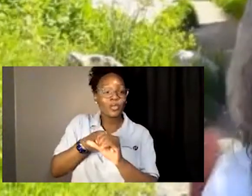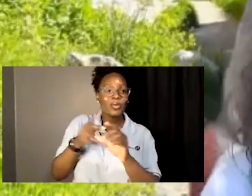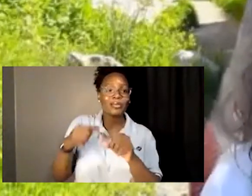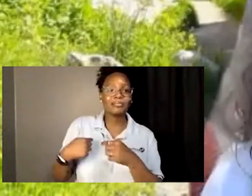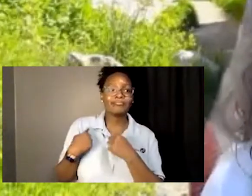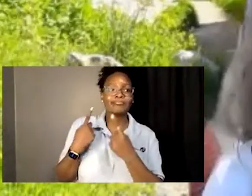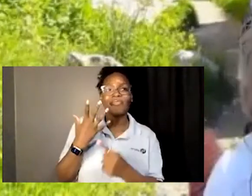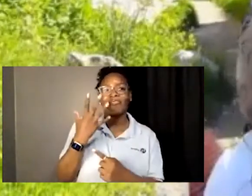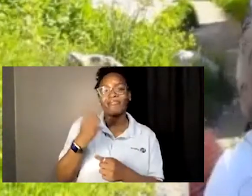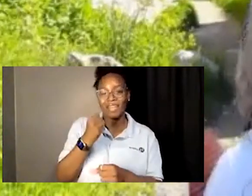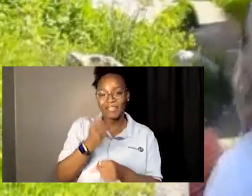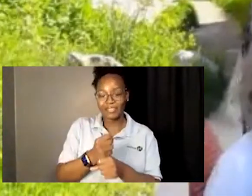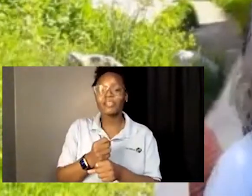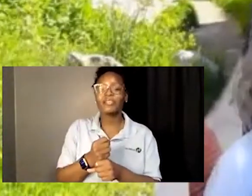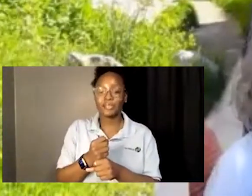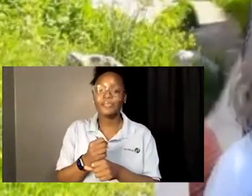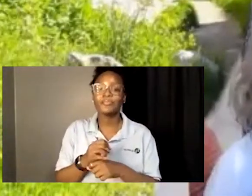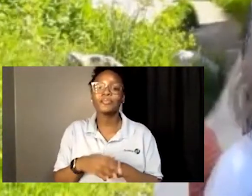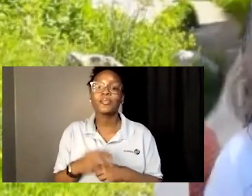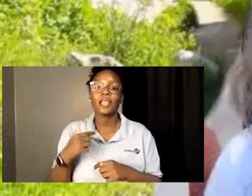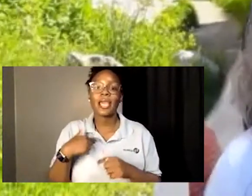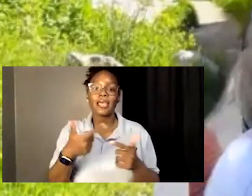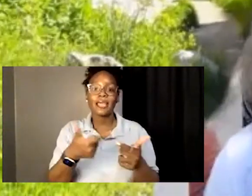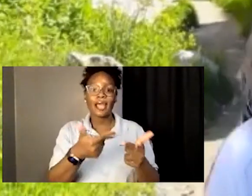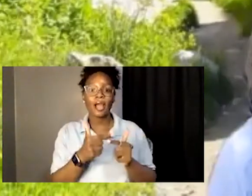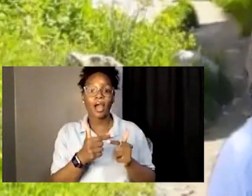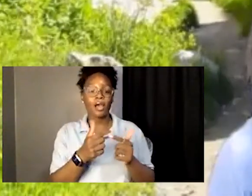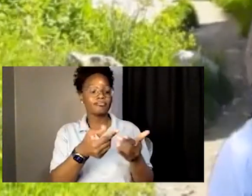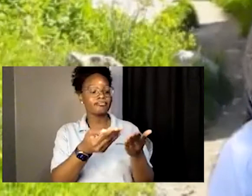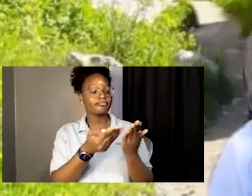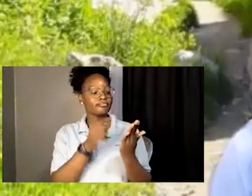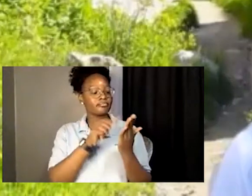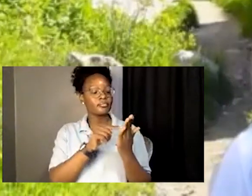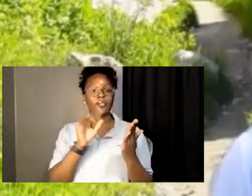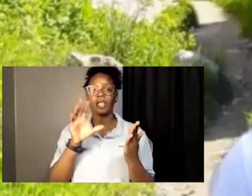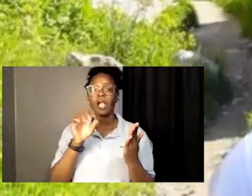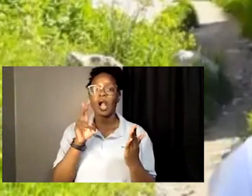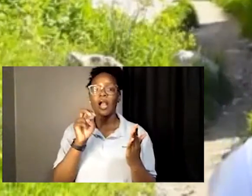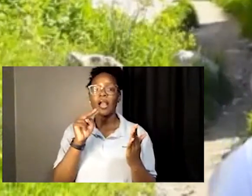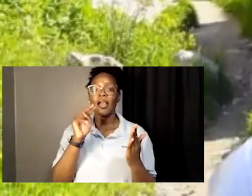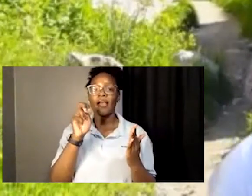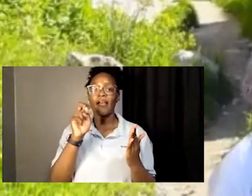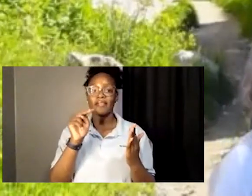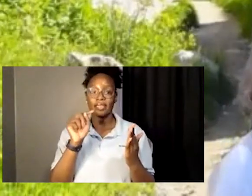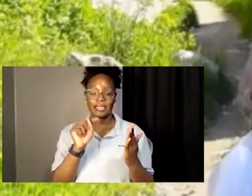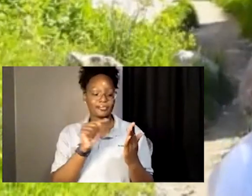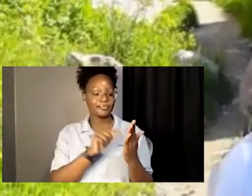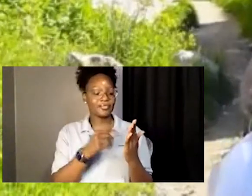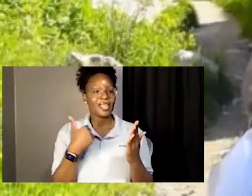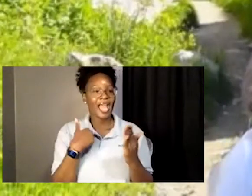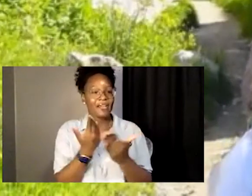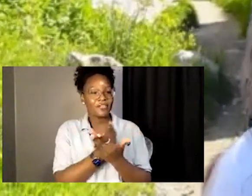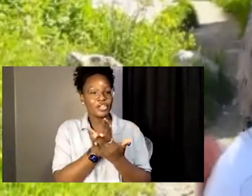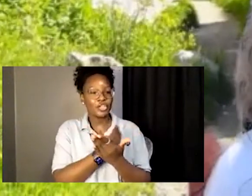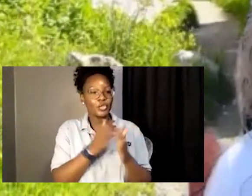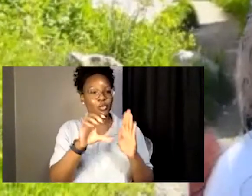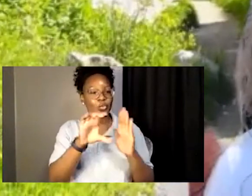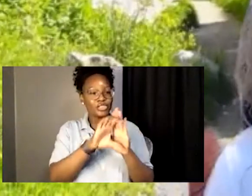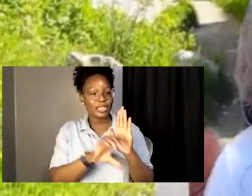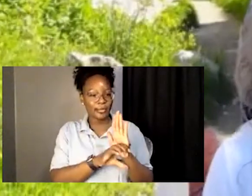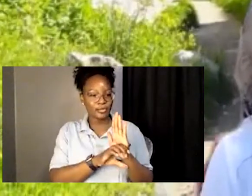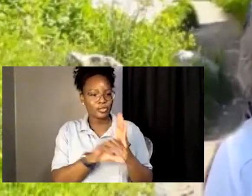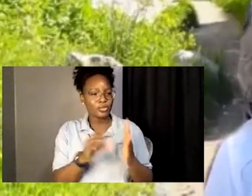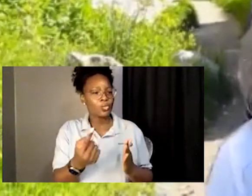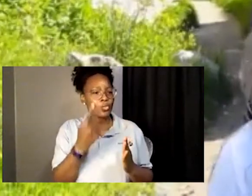Ellen, gave me a covenant to review. It was a document that had some guidelines for new chapters. One of the rules that really struck